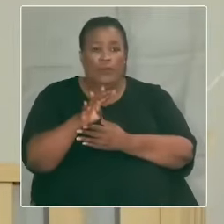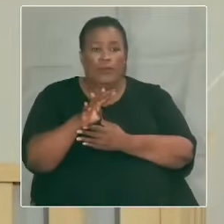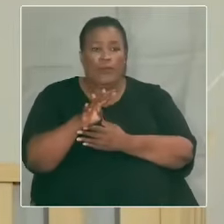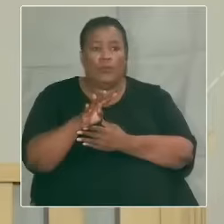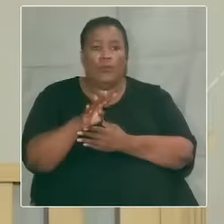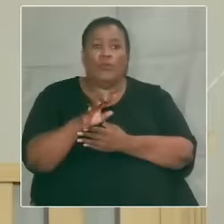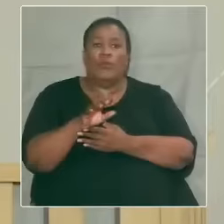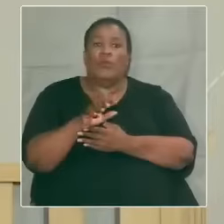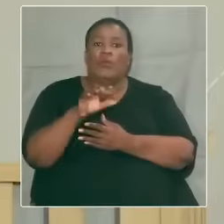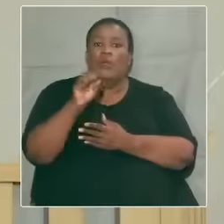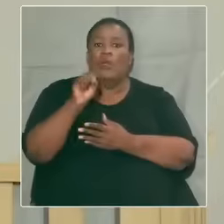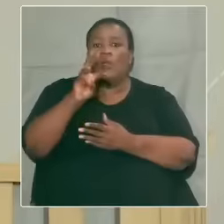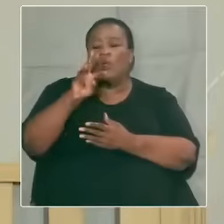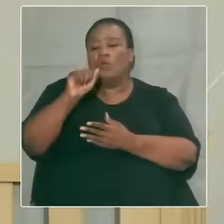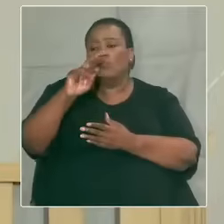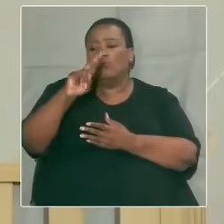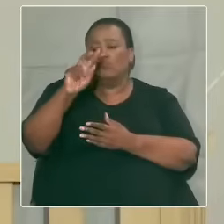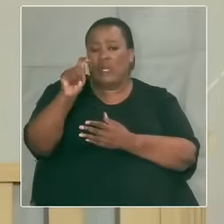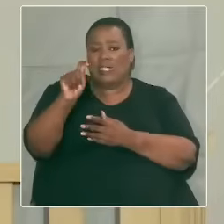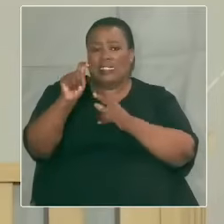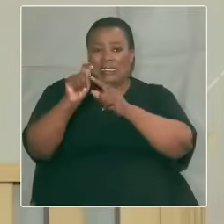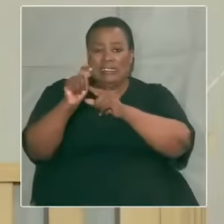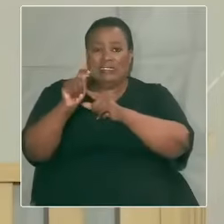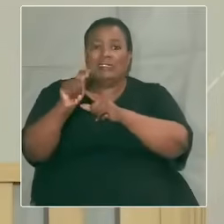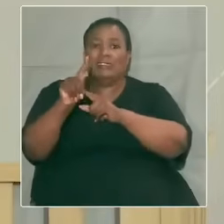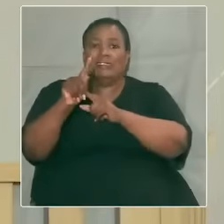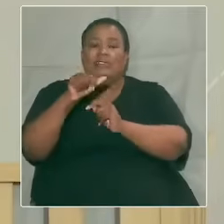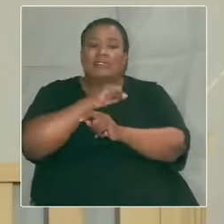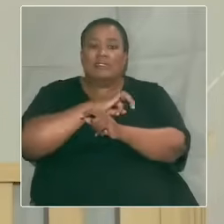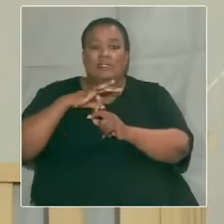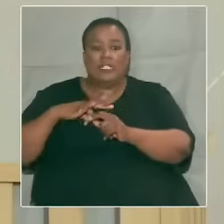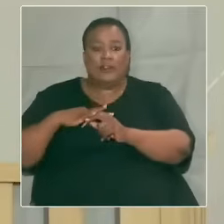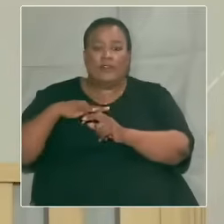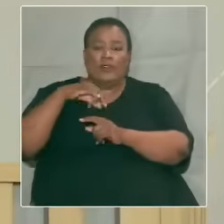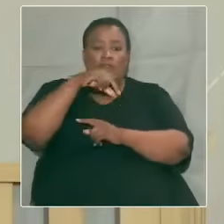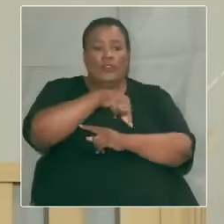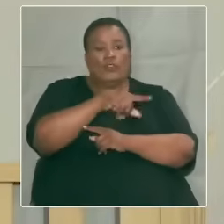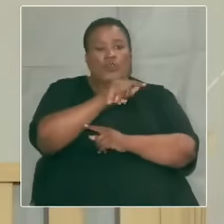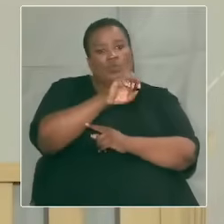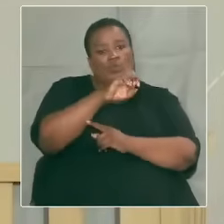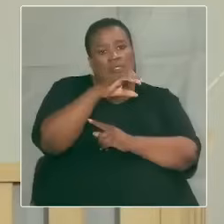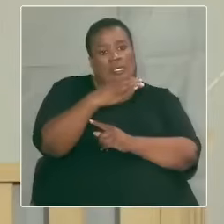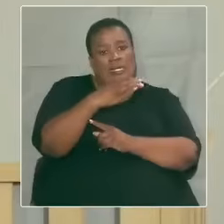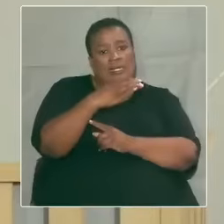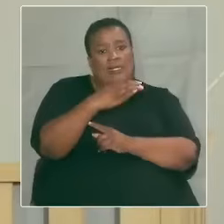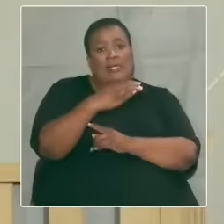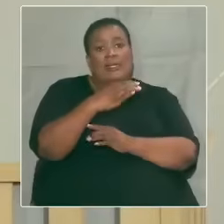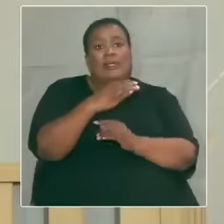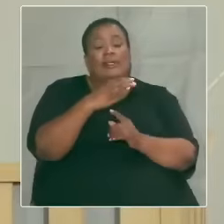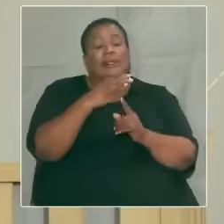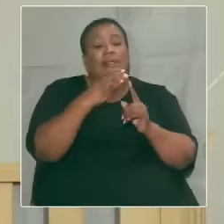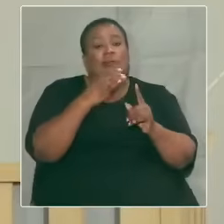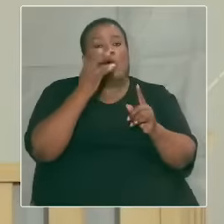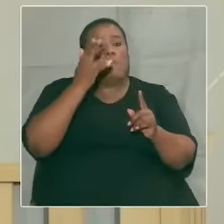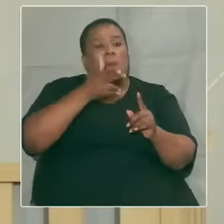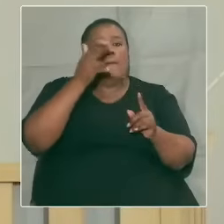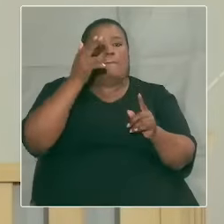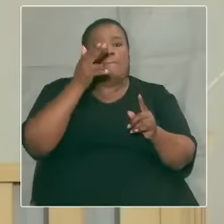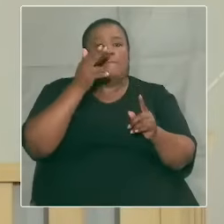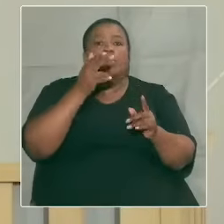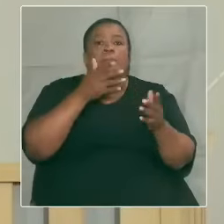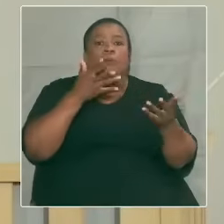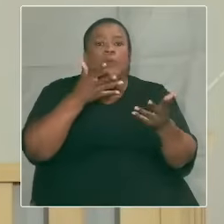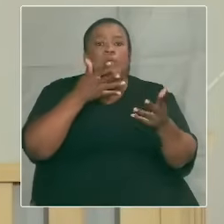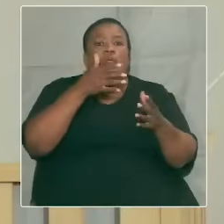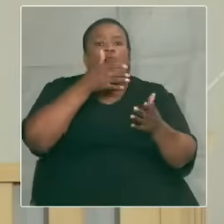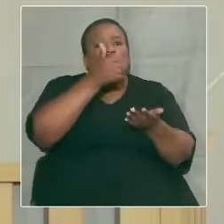Amaswart, an employee of an entity called QTech in Vereeniging, was fatally shot while seated in